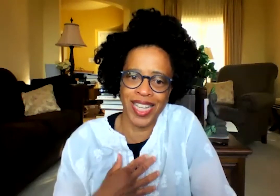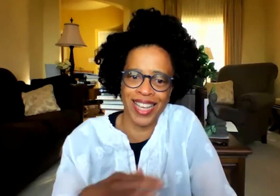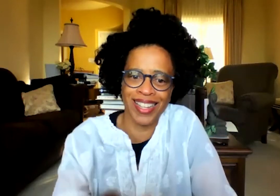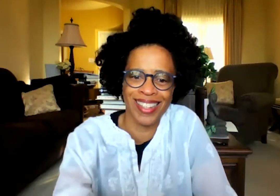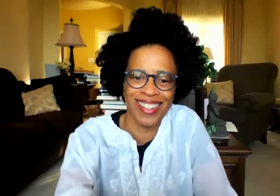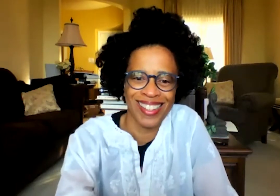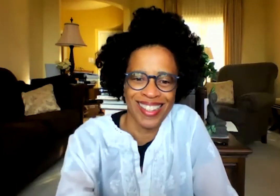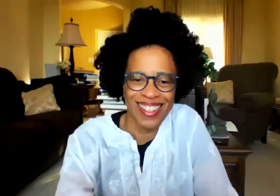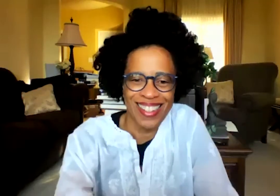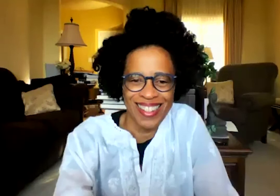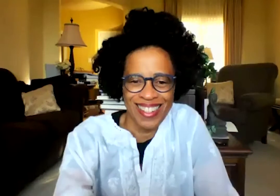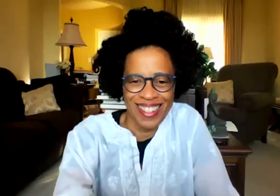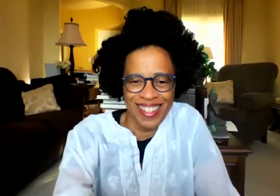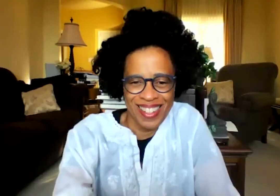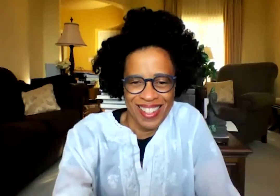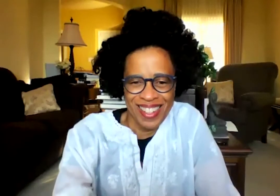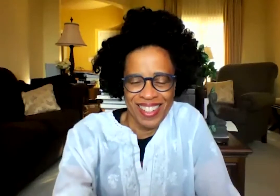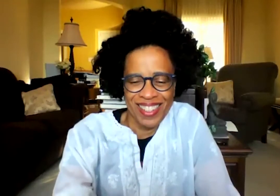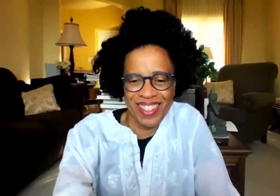Yeah.